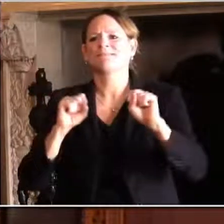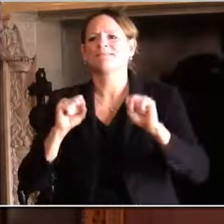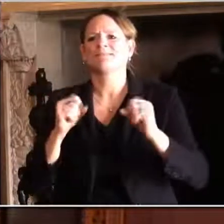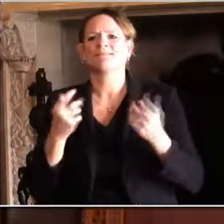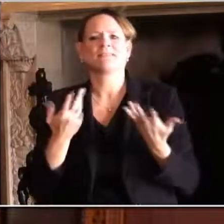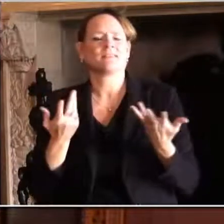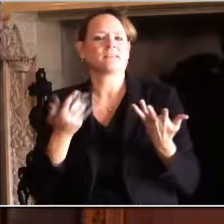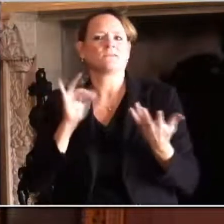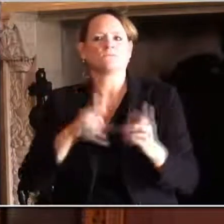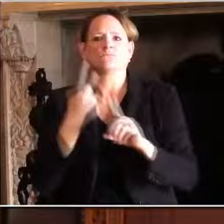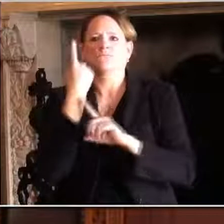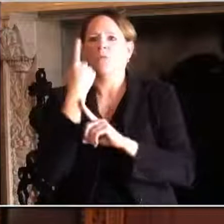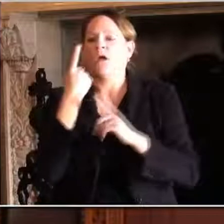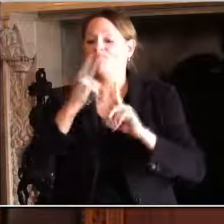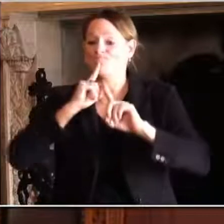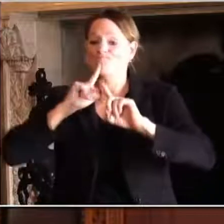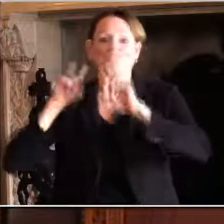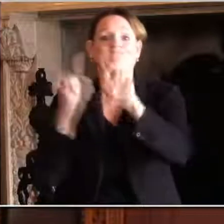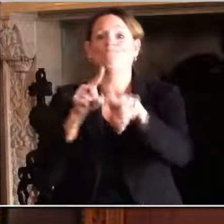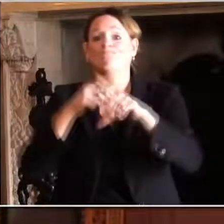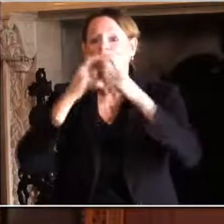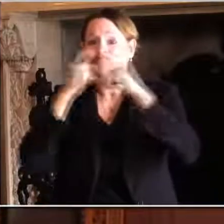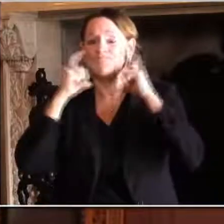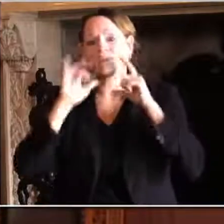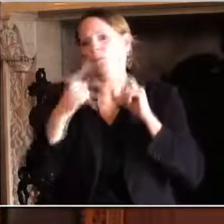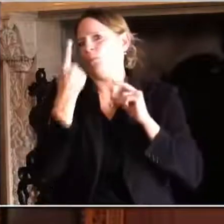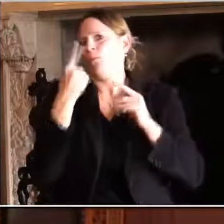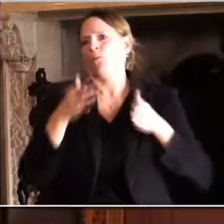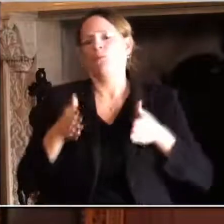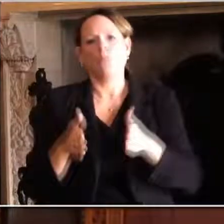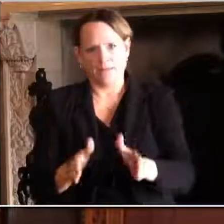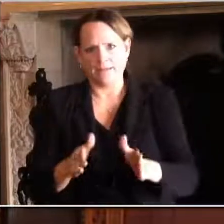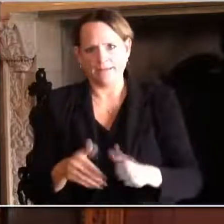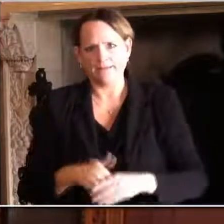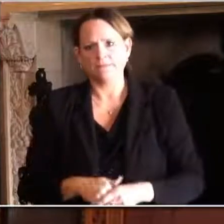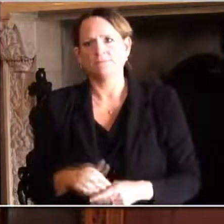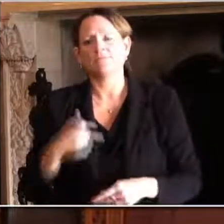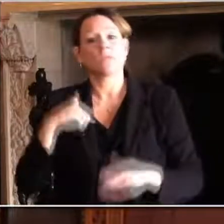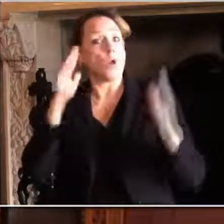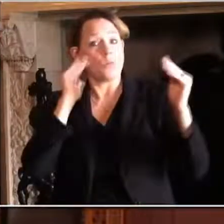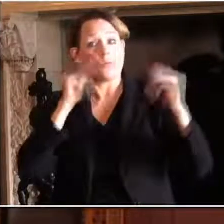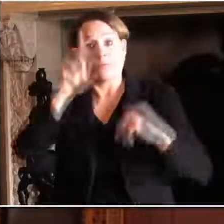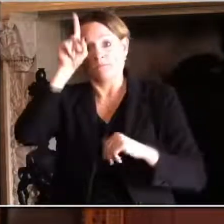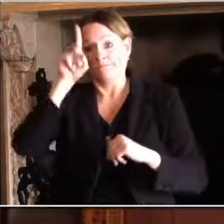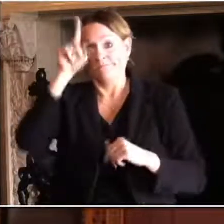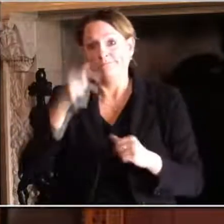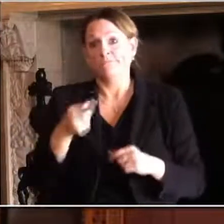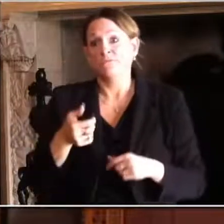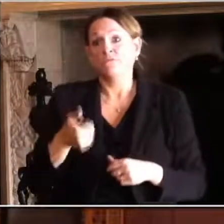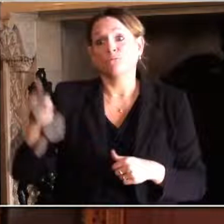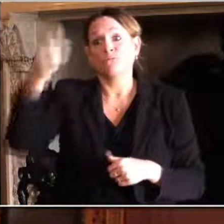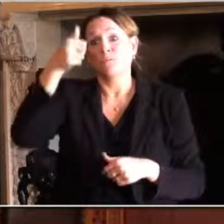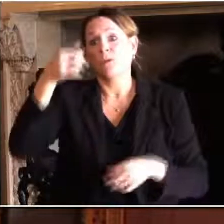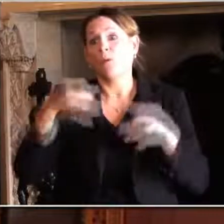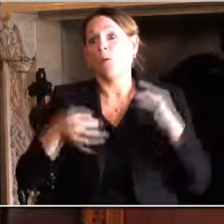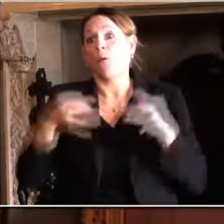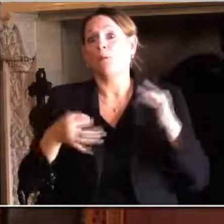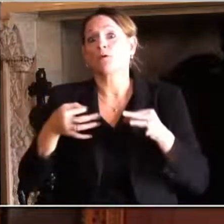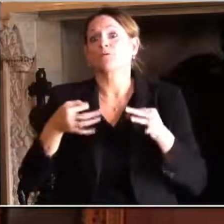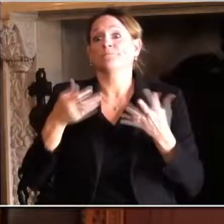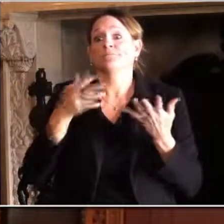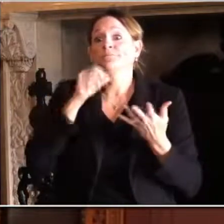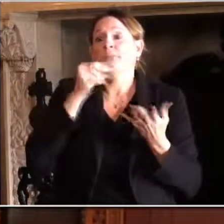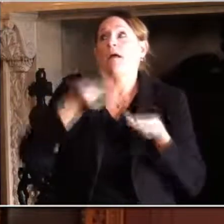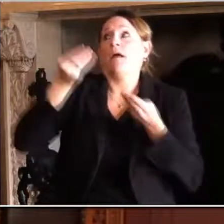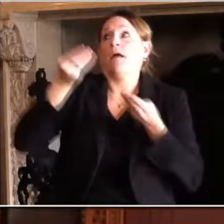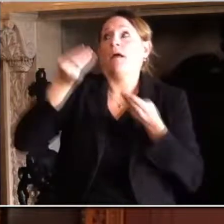that the Supreme Court agrees to this. You never know; it might not even end up in the Supreme Court. People might say, "Okay, we